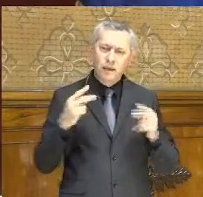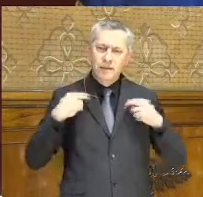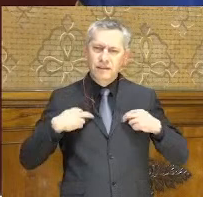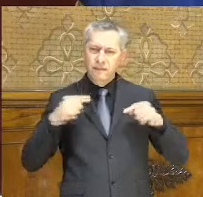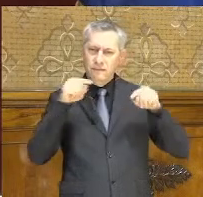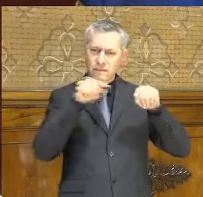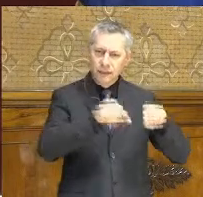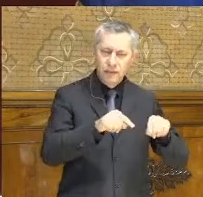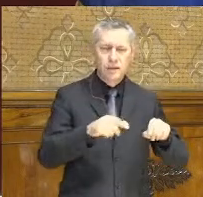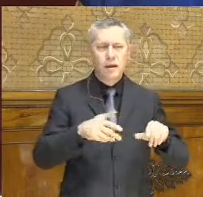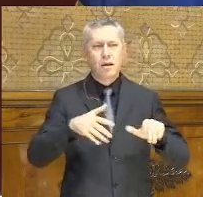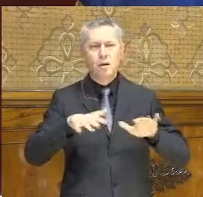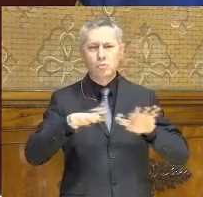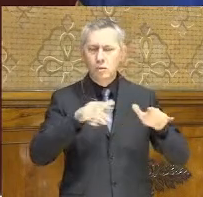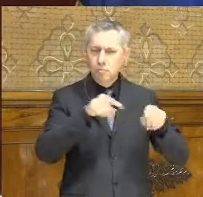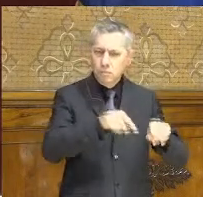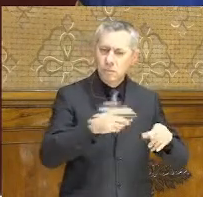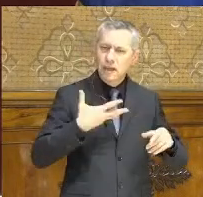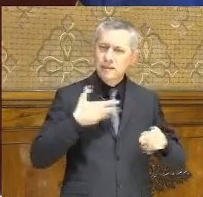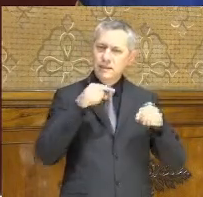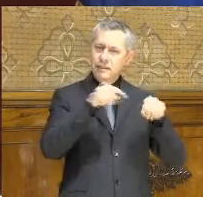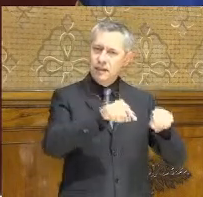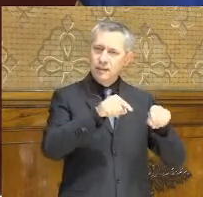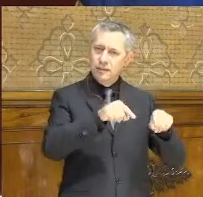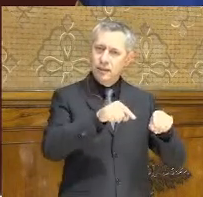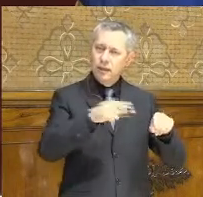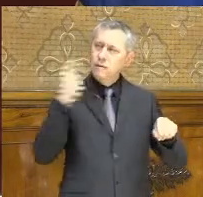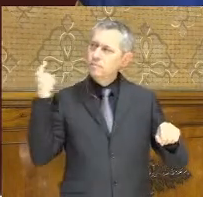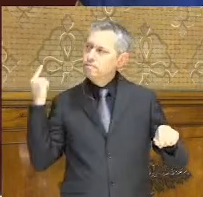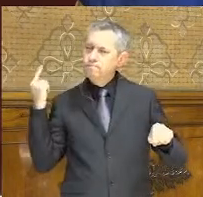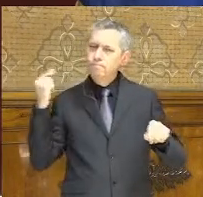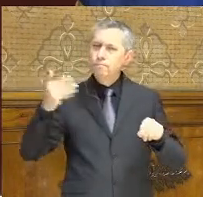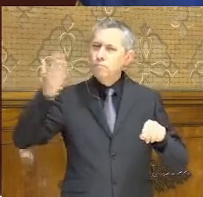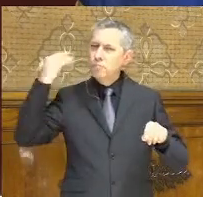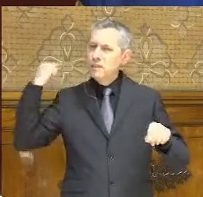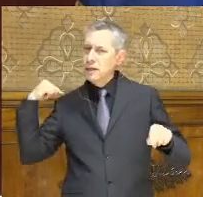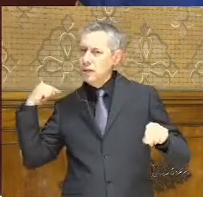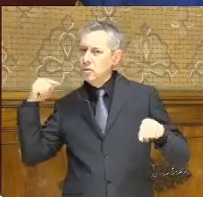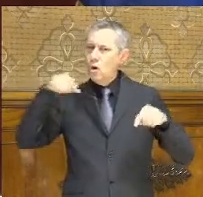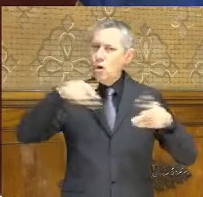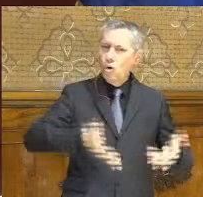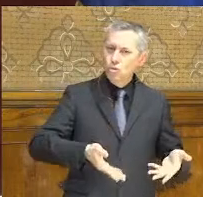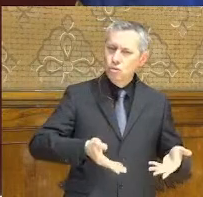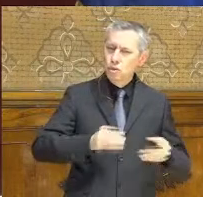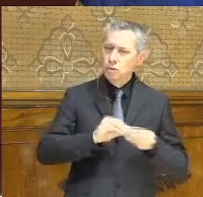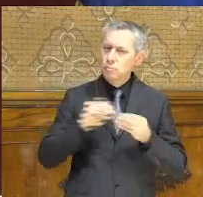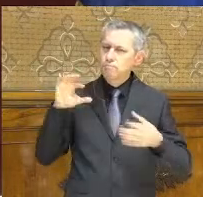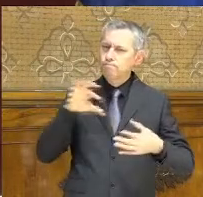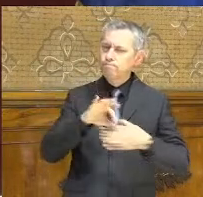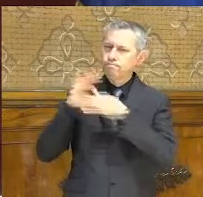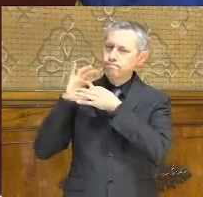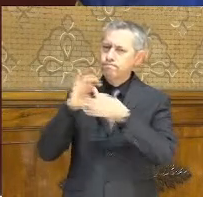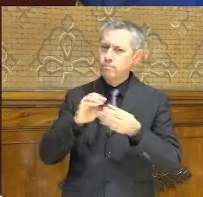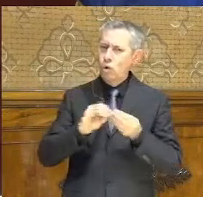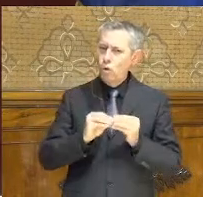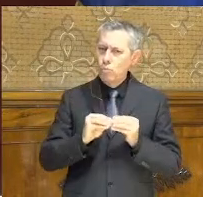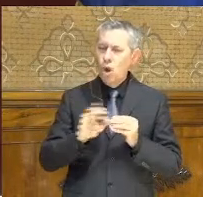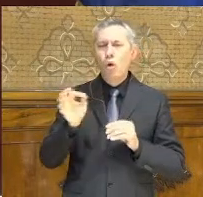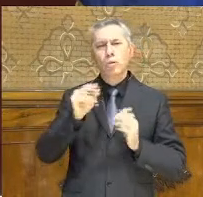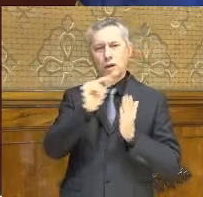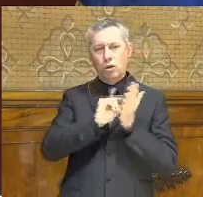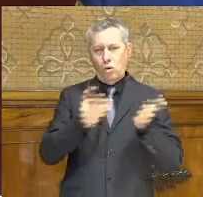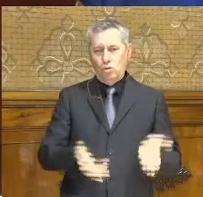and existing for ourselves and for others? How do we write our contemporary histories? By exploring